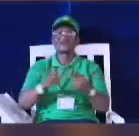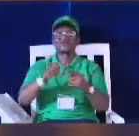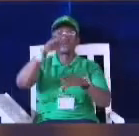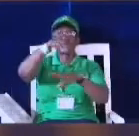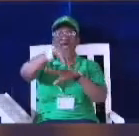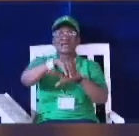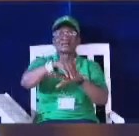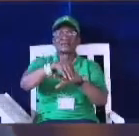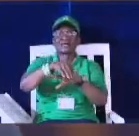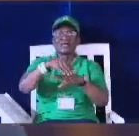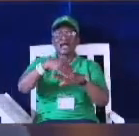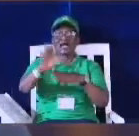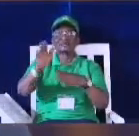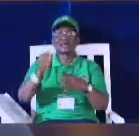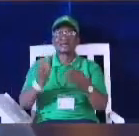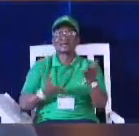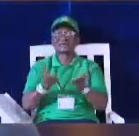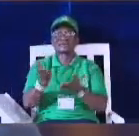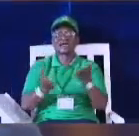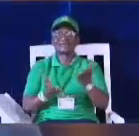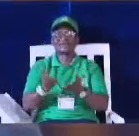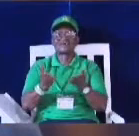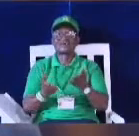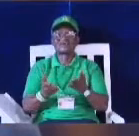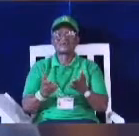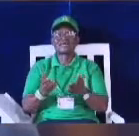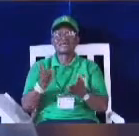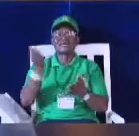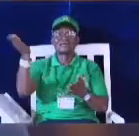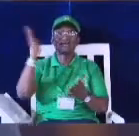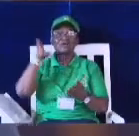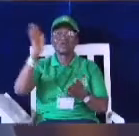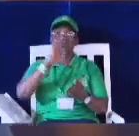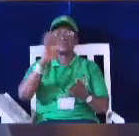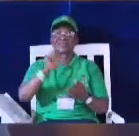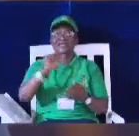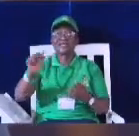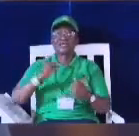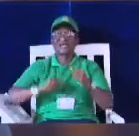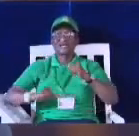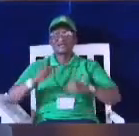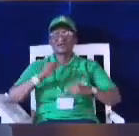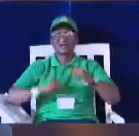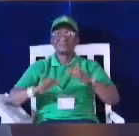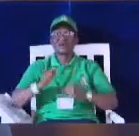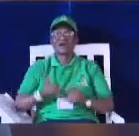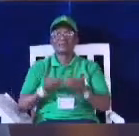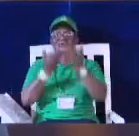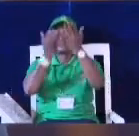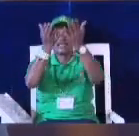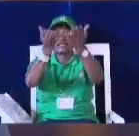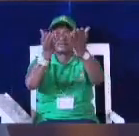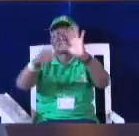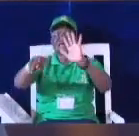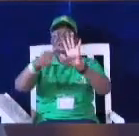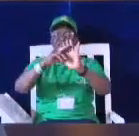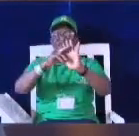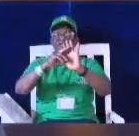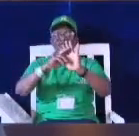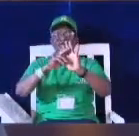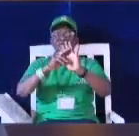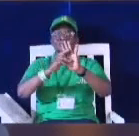Tonight, after the service, there's going to be a drama presentation